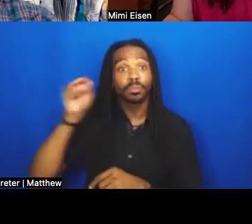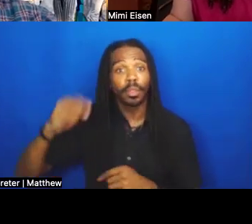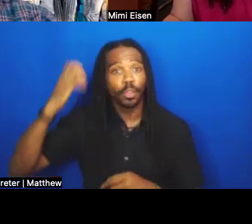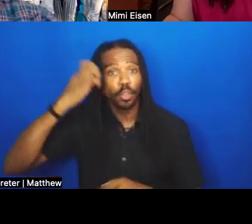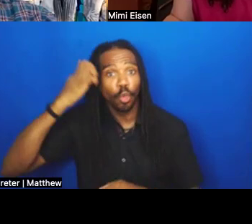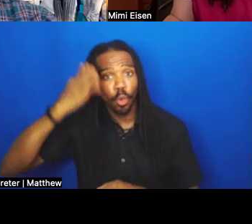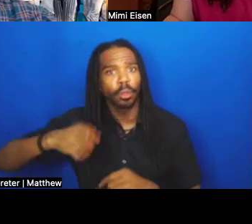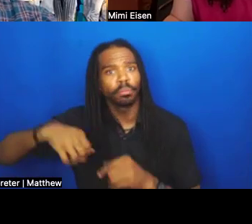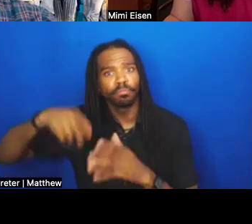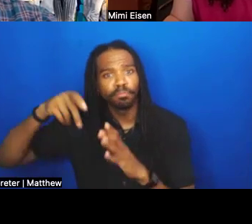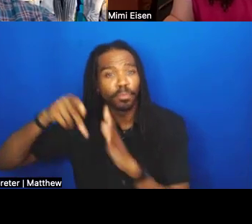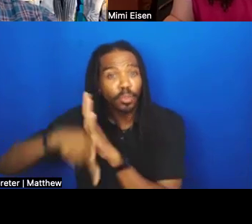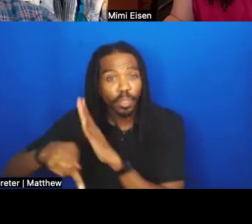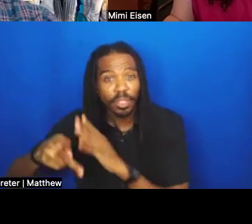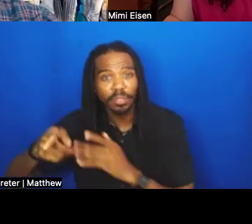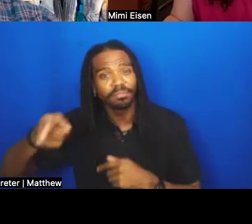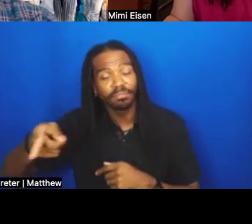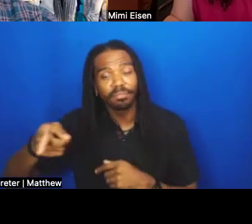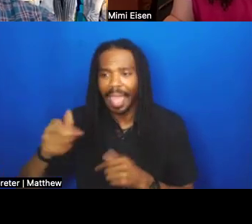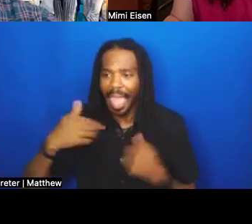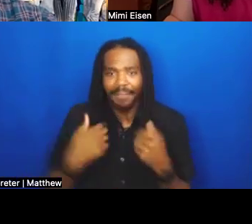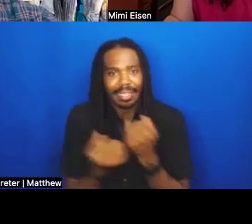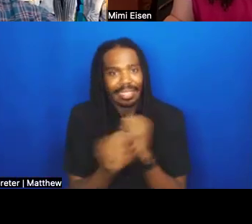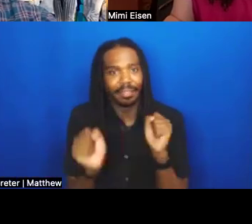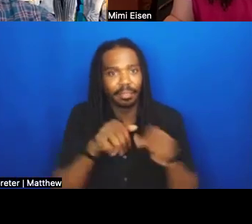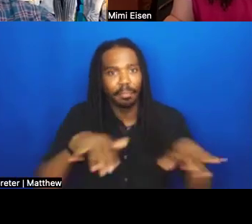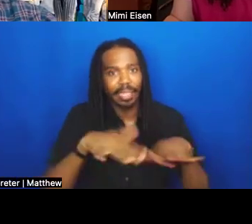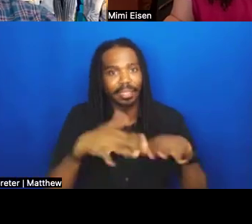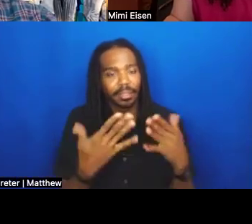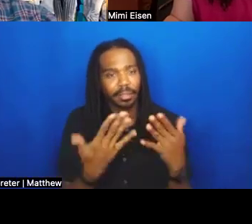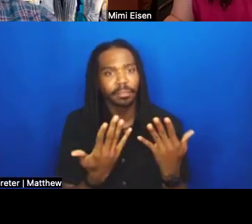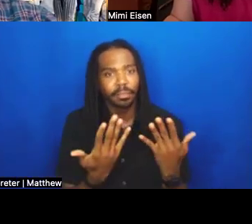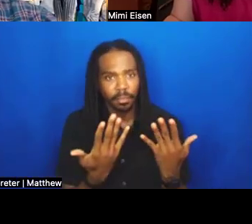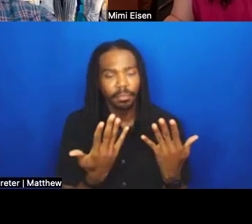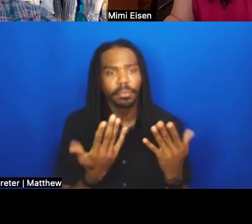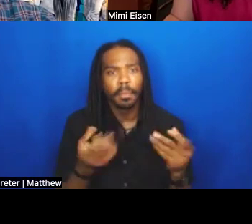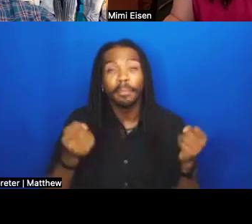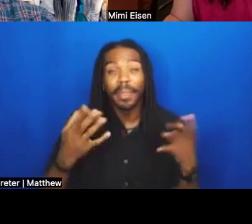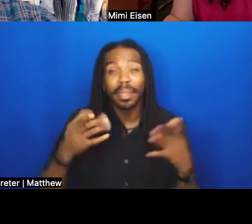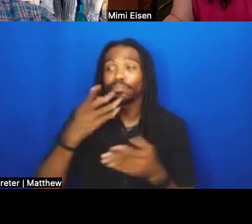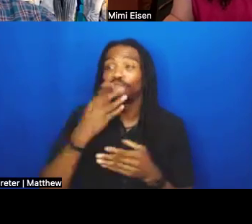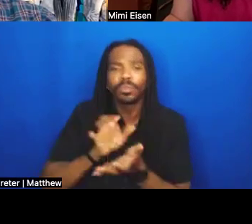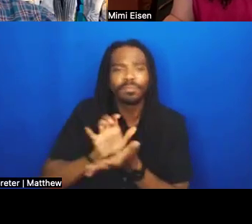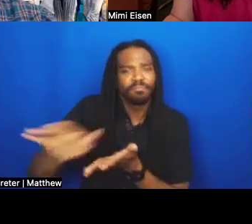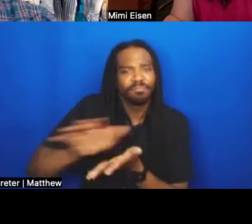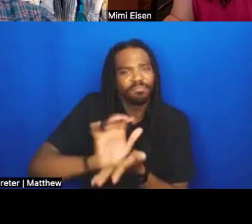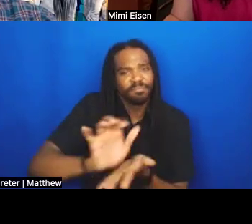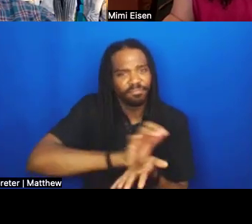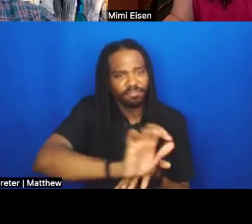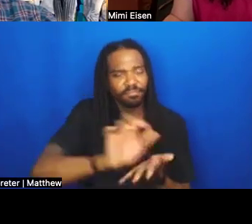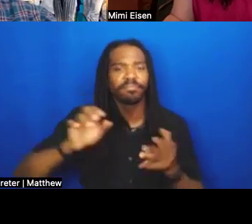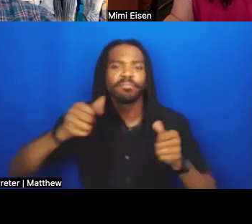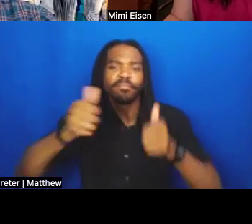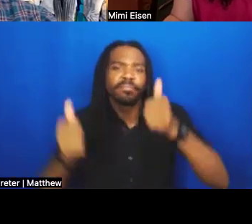who were killed and forced off their land or into second-class citizenship by Zionists, by Israel, which is, of course, engaged in an